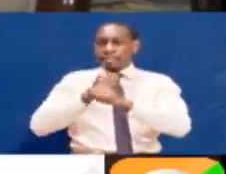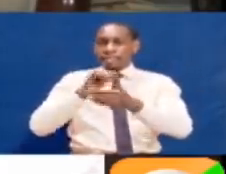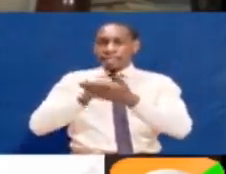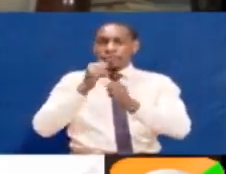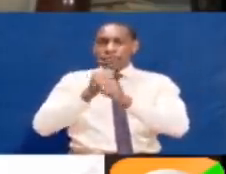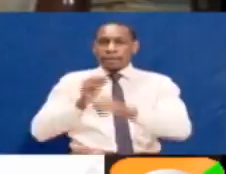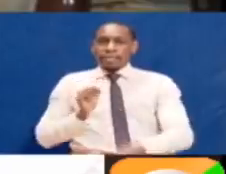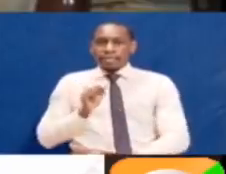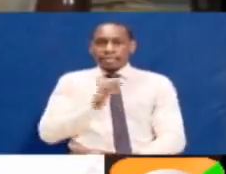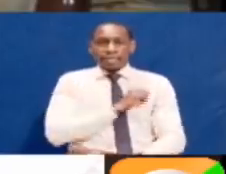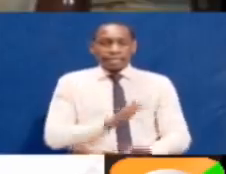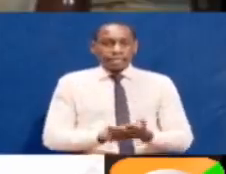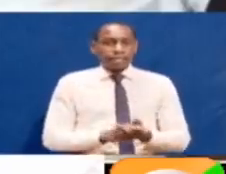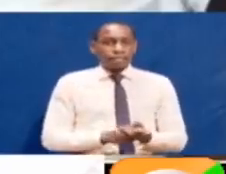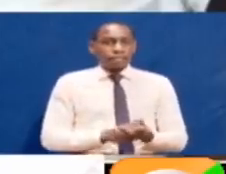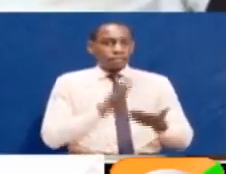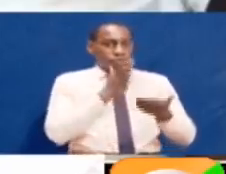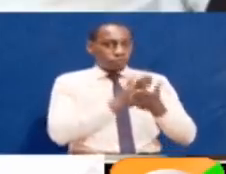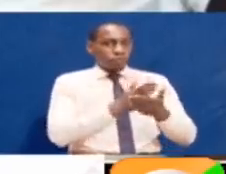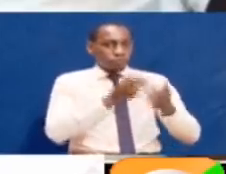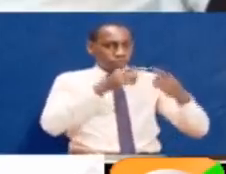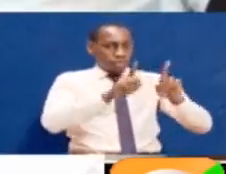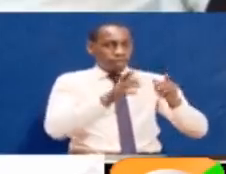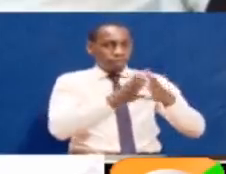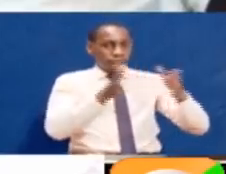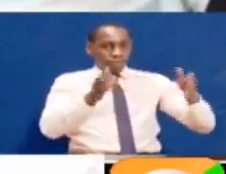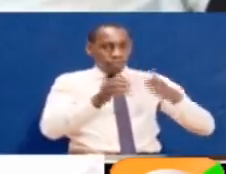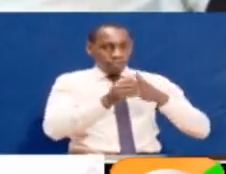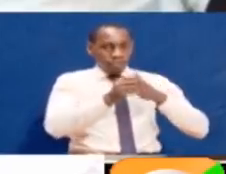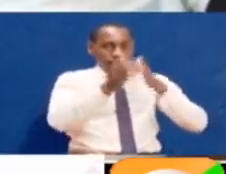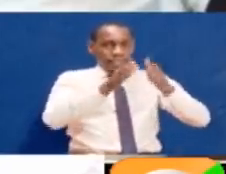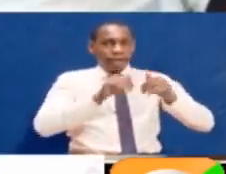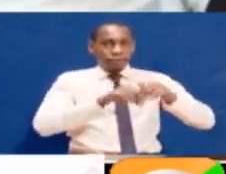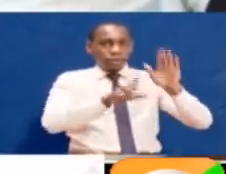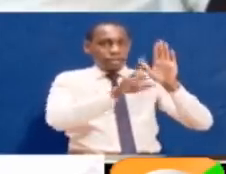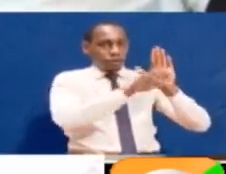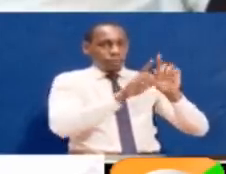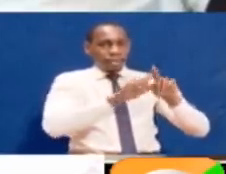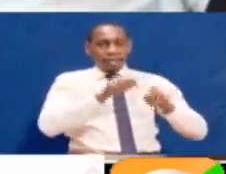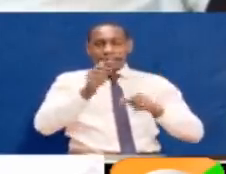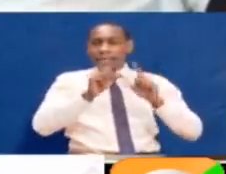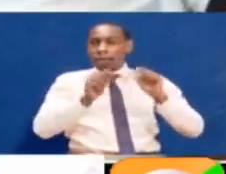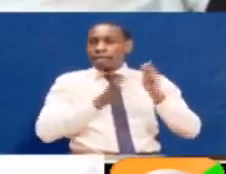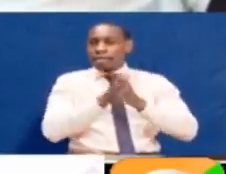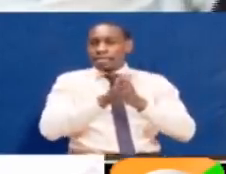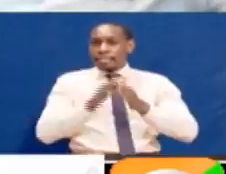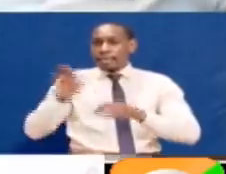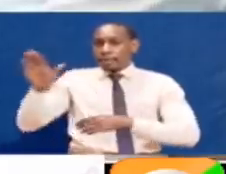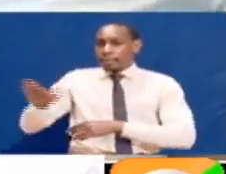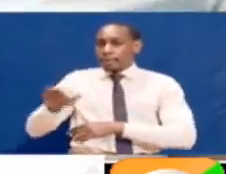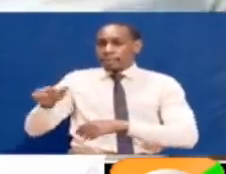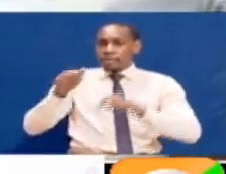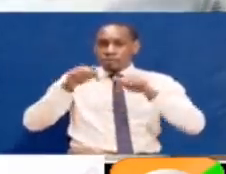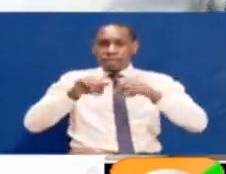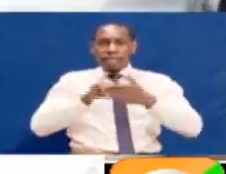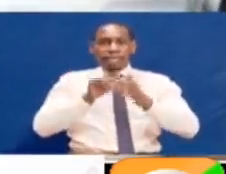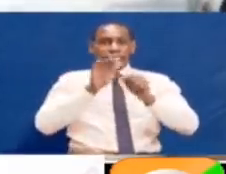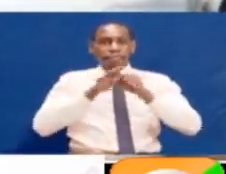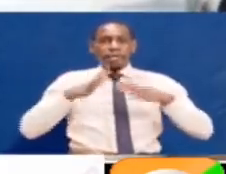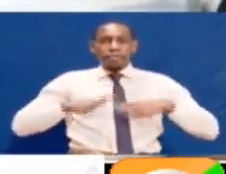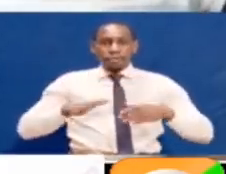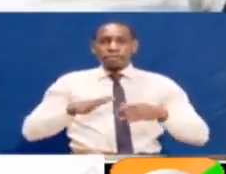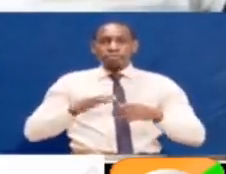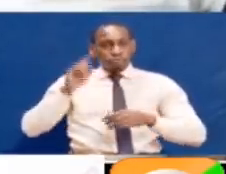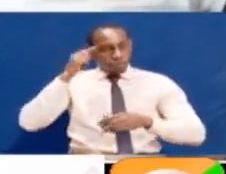Senate. Fair enough. You say that in principle you still consider yourself the majority leader. But then you said something very interesting in Parliament today, which many considered your